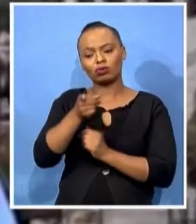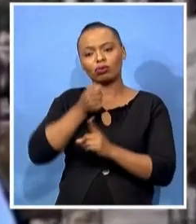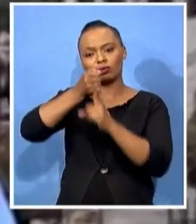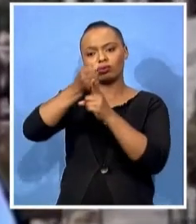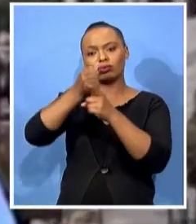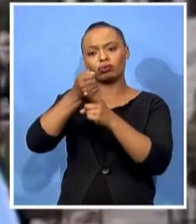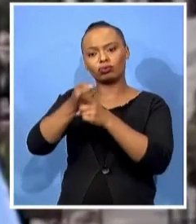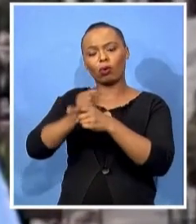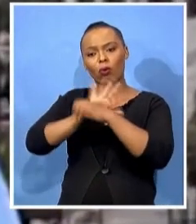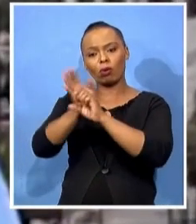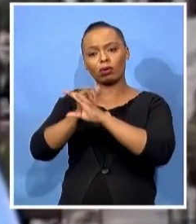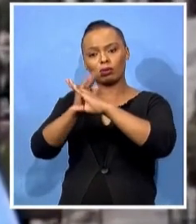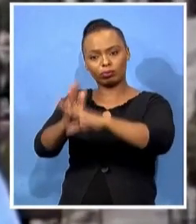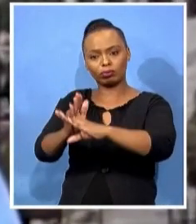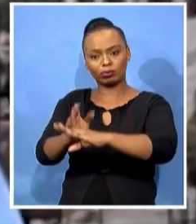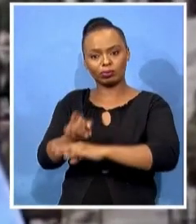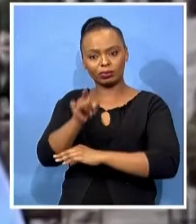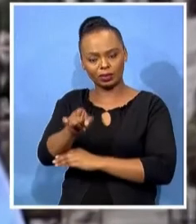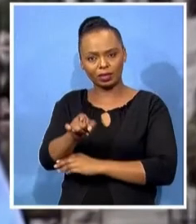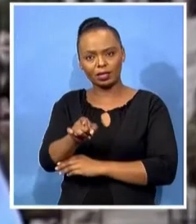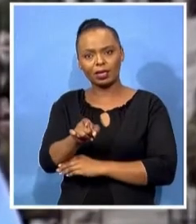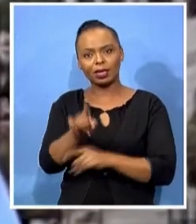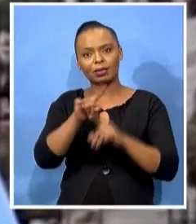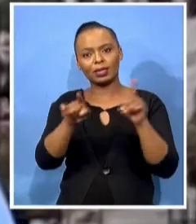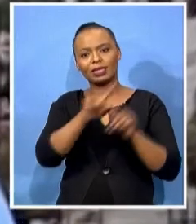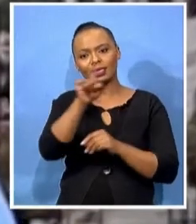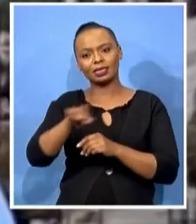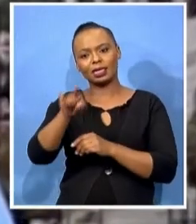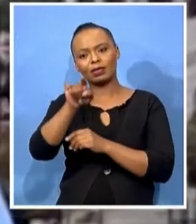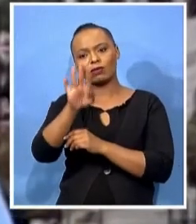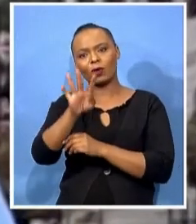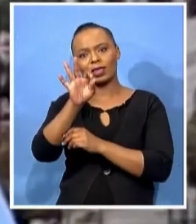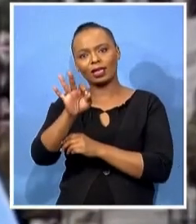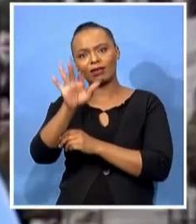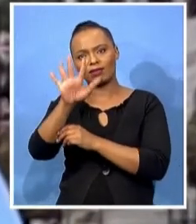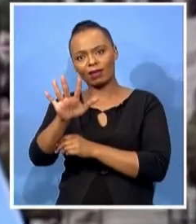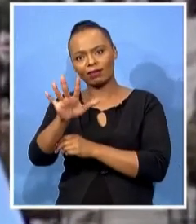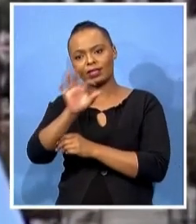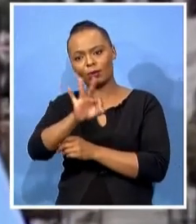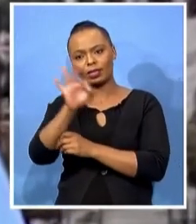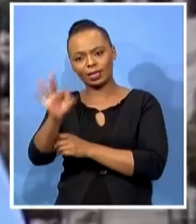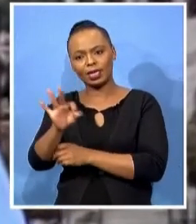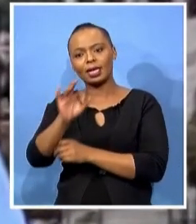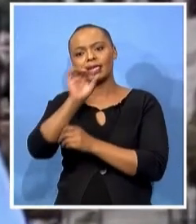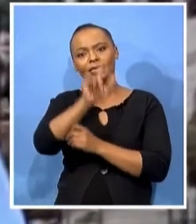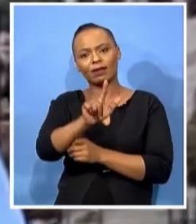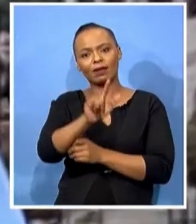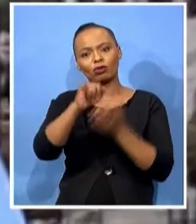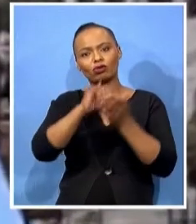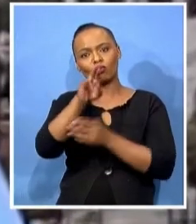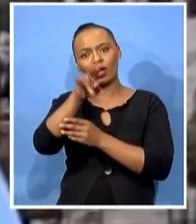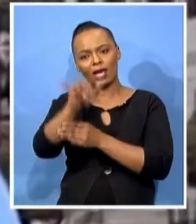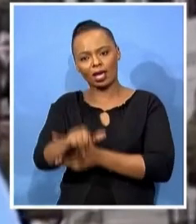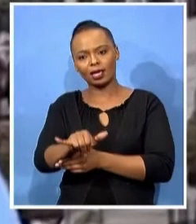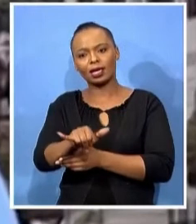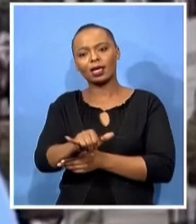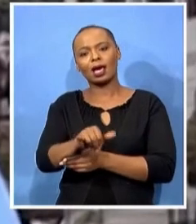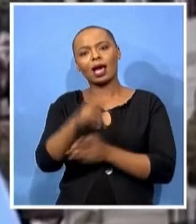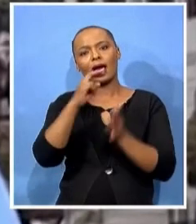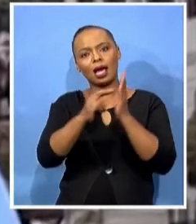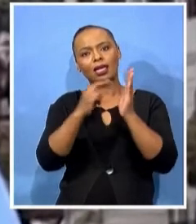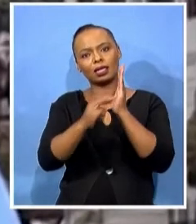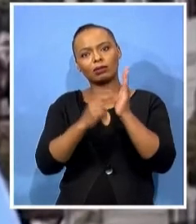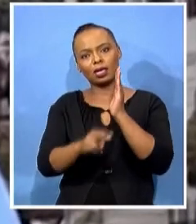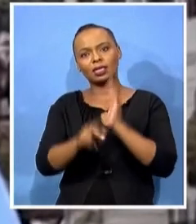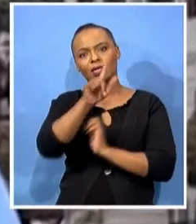number 43533 on 17 July 2020 under Regulation 79641. There are questions